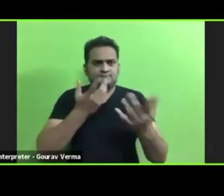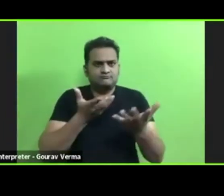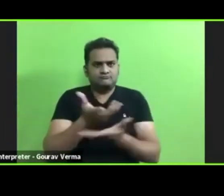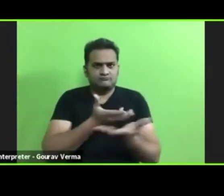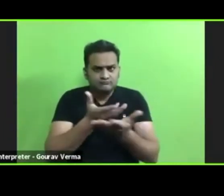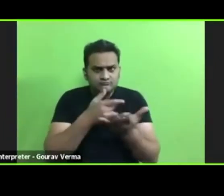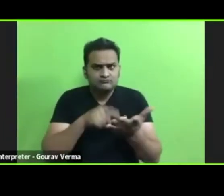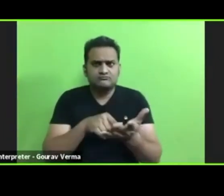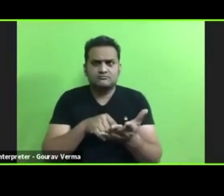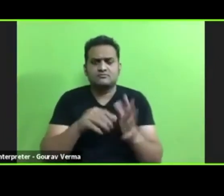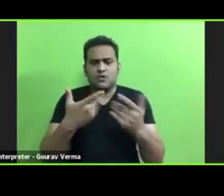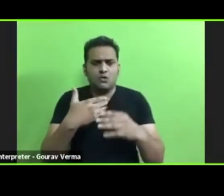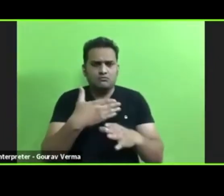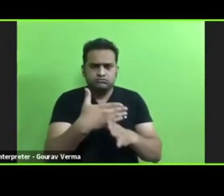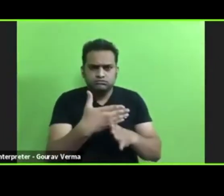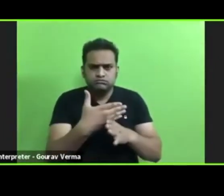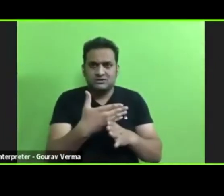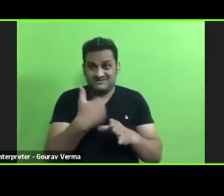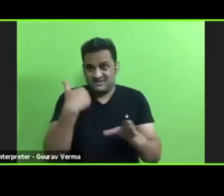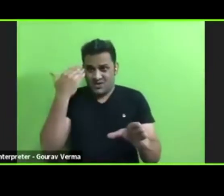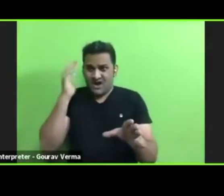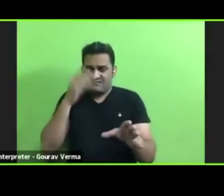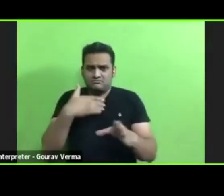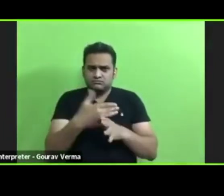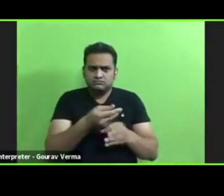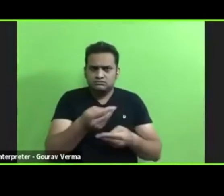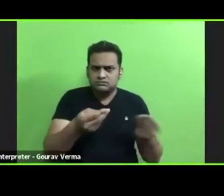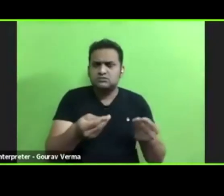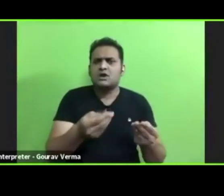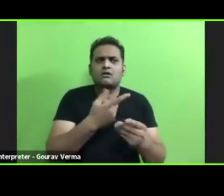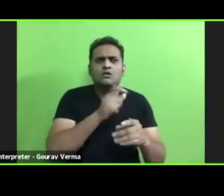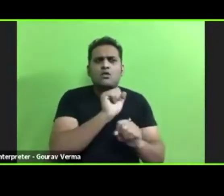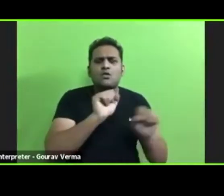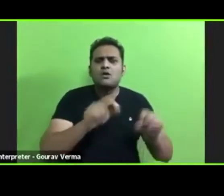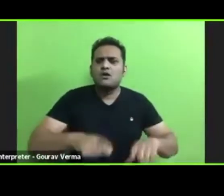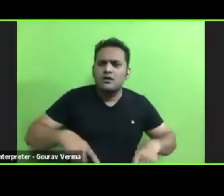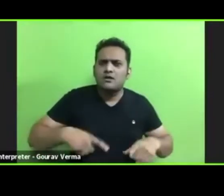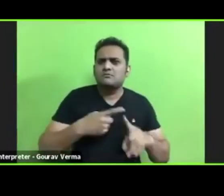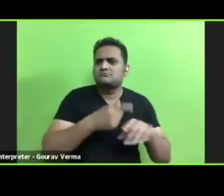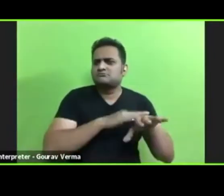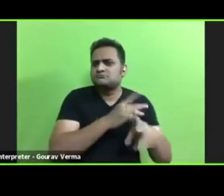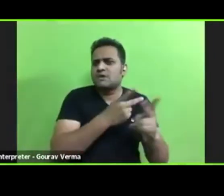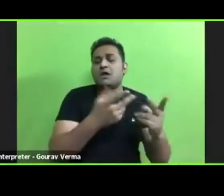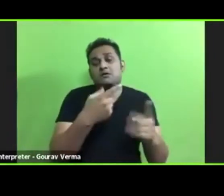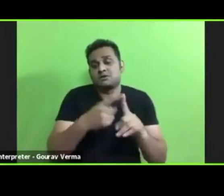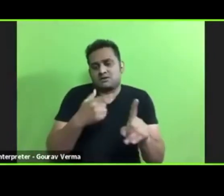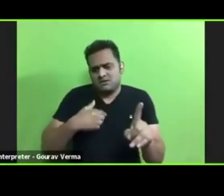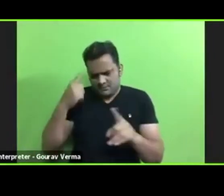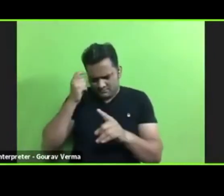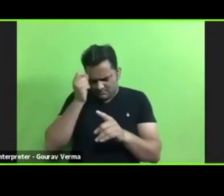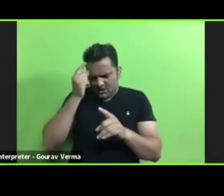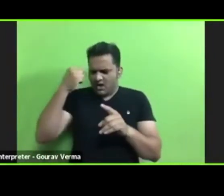this sharing of knowledge of people's lives and experiences. And of course, my own interpretation of what